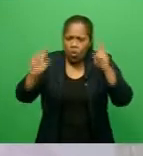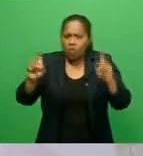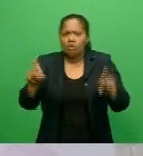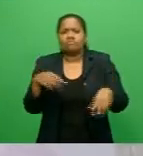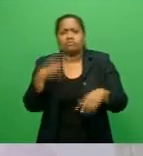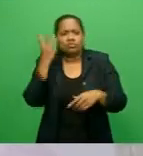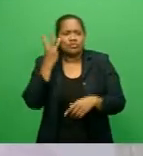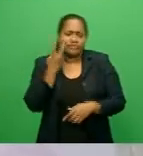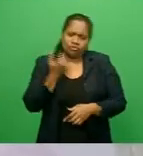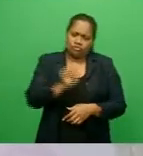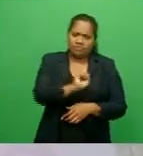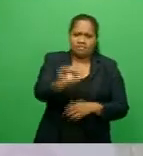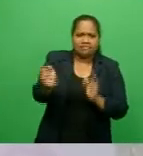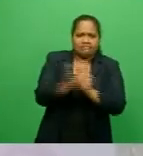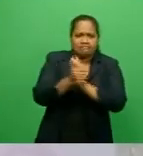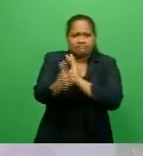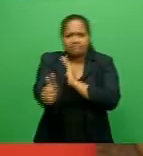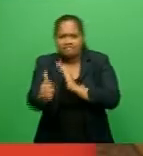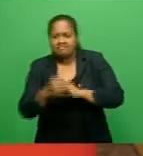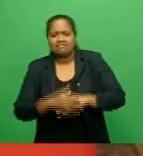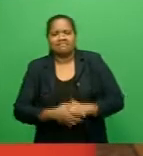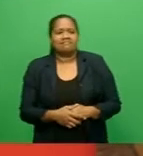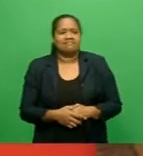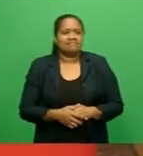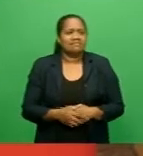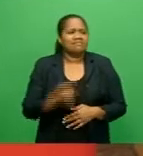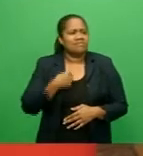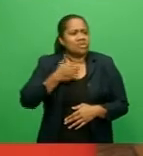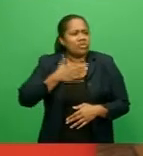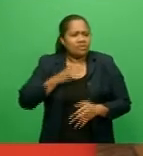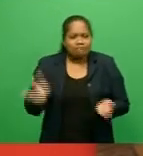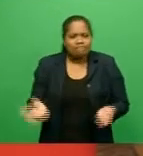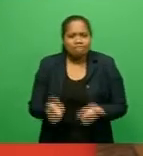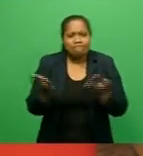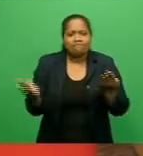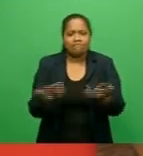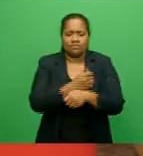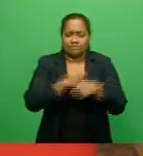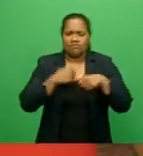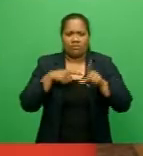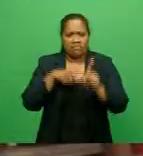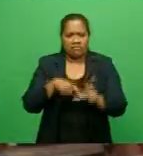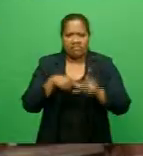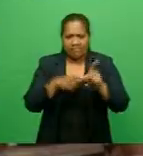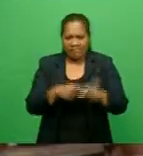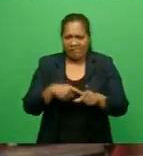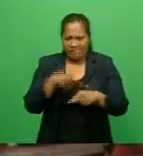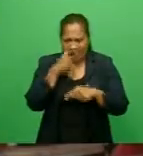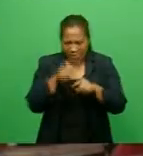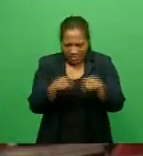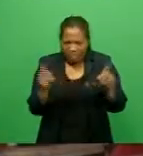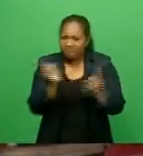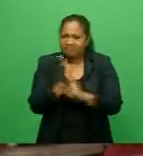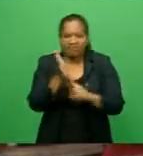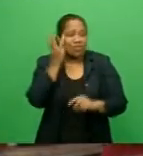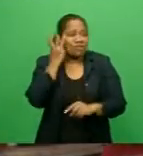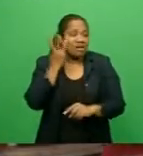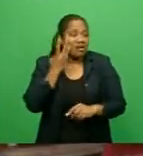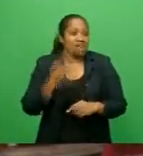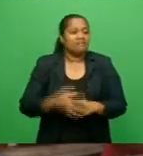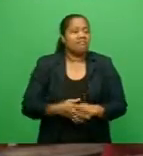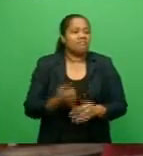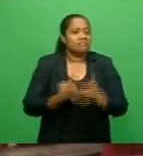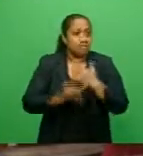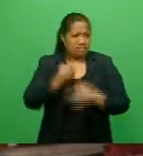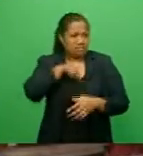use their talents and defy the odds. Well, I'd like to motivate our young generation, and especially women, because we